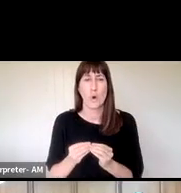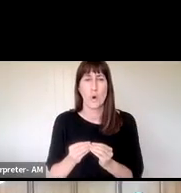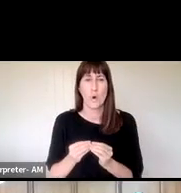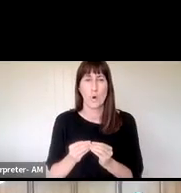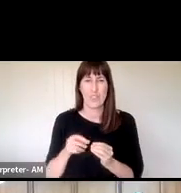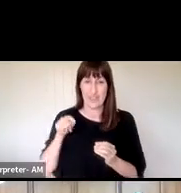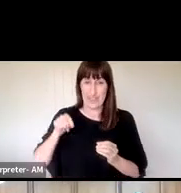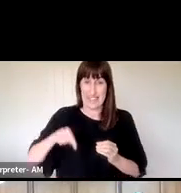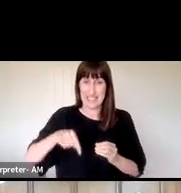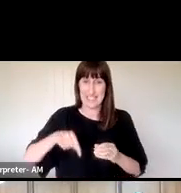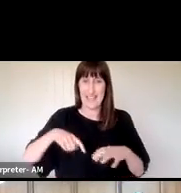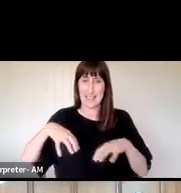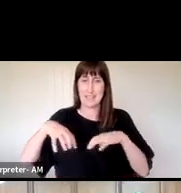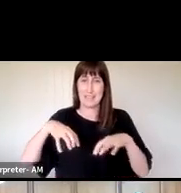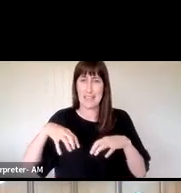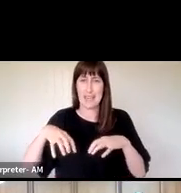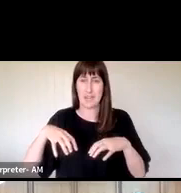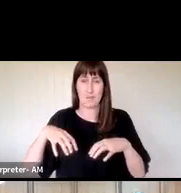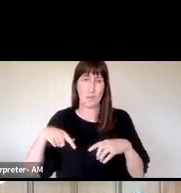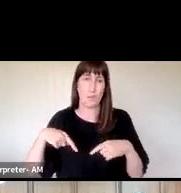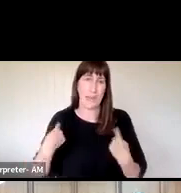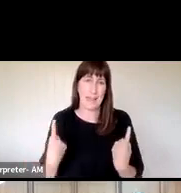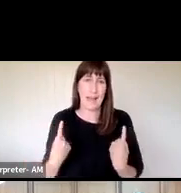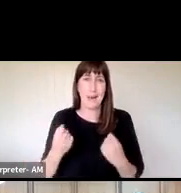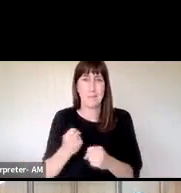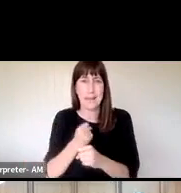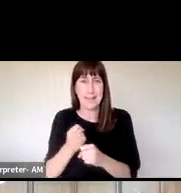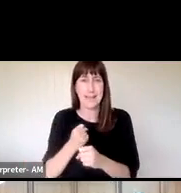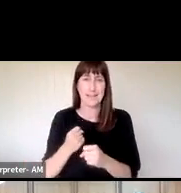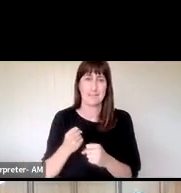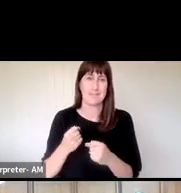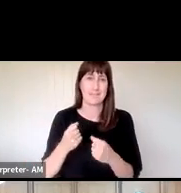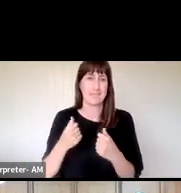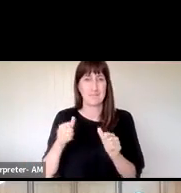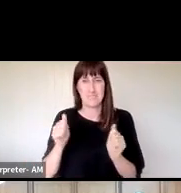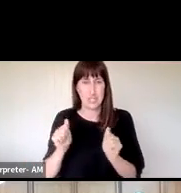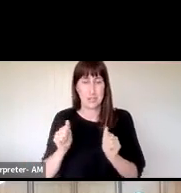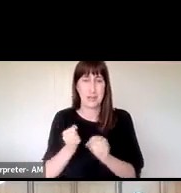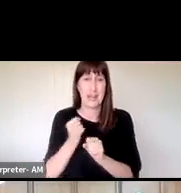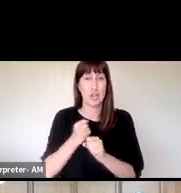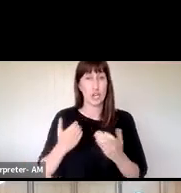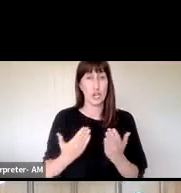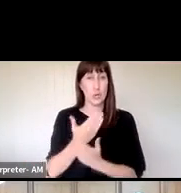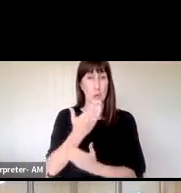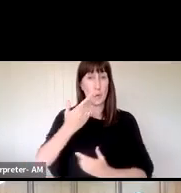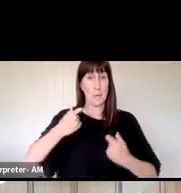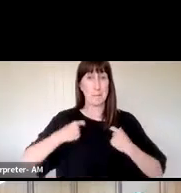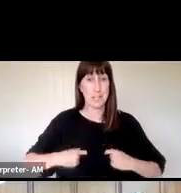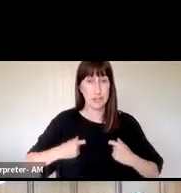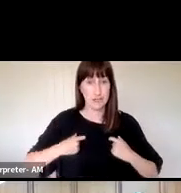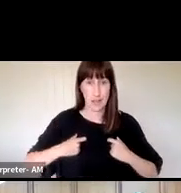here, in the creation of a new ministry, the first of its kind,